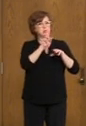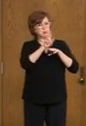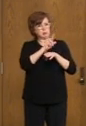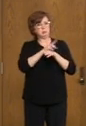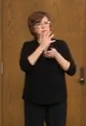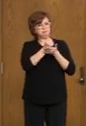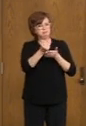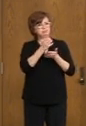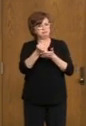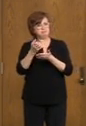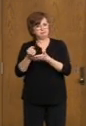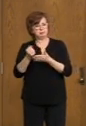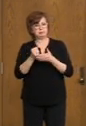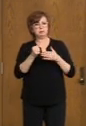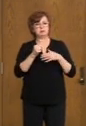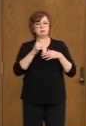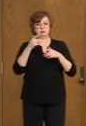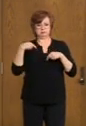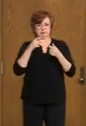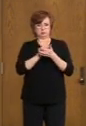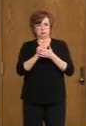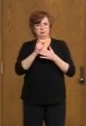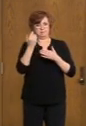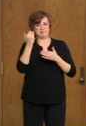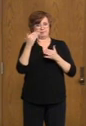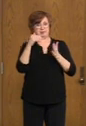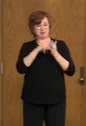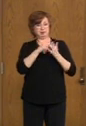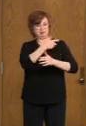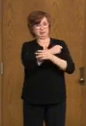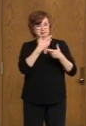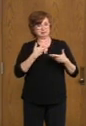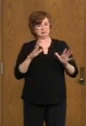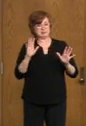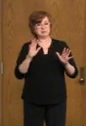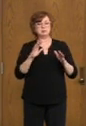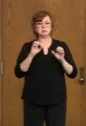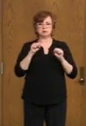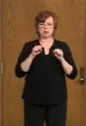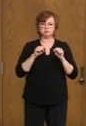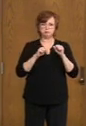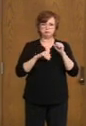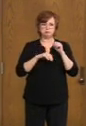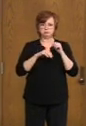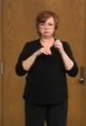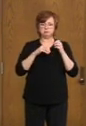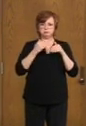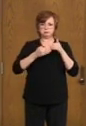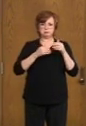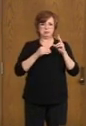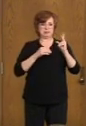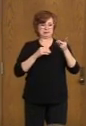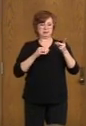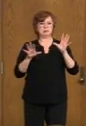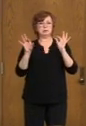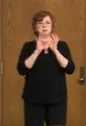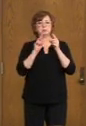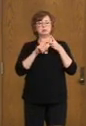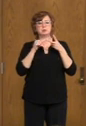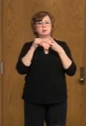vaccines per day, 15,000 this past week, and have the capacity to go beyond that. The second piece that's